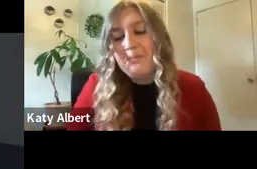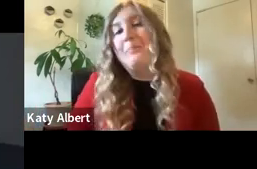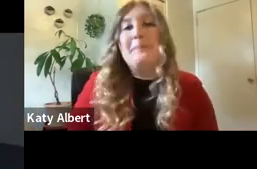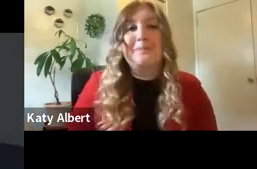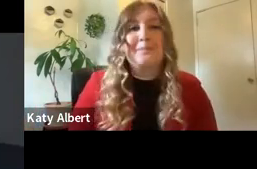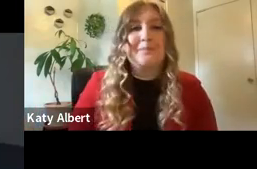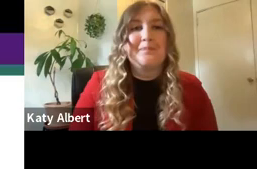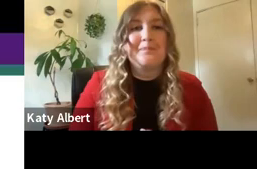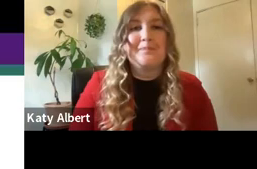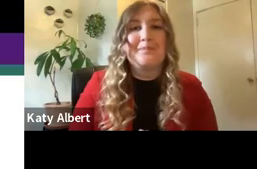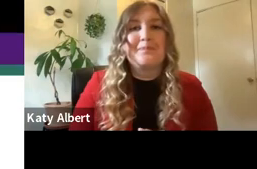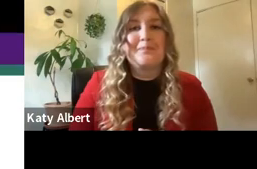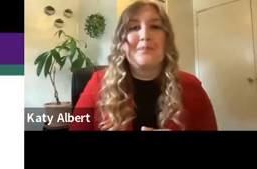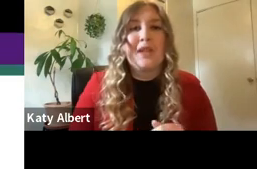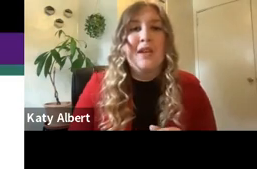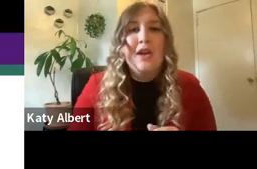time.